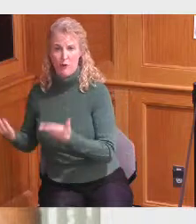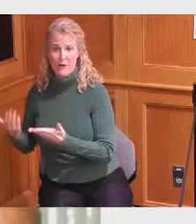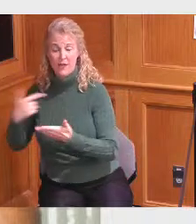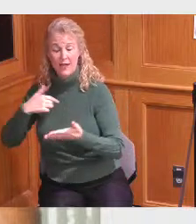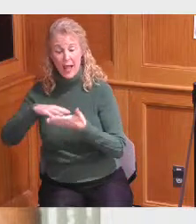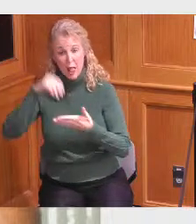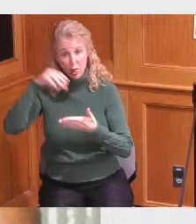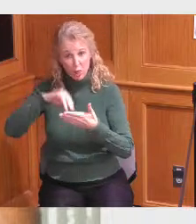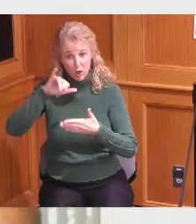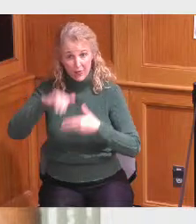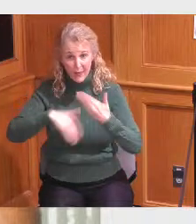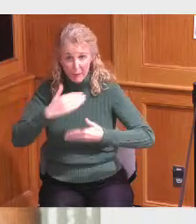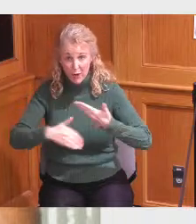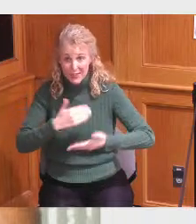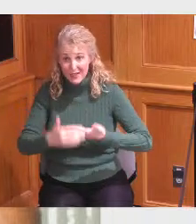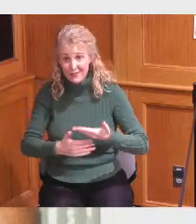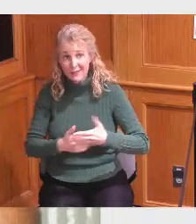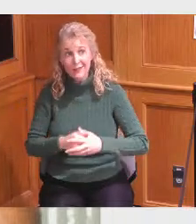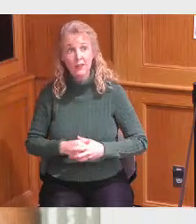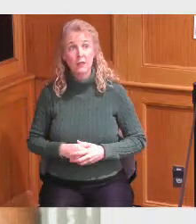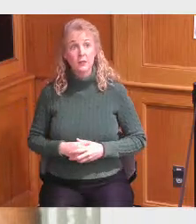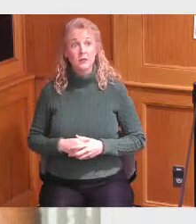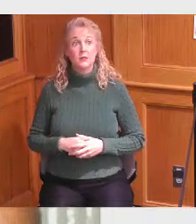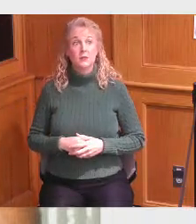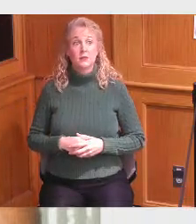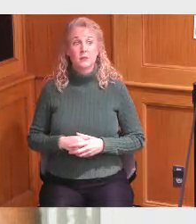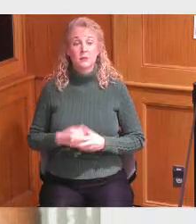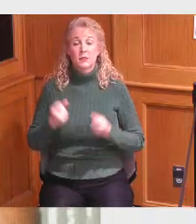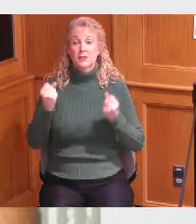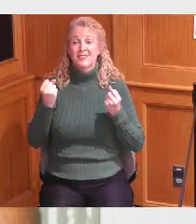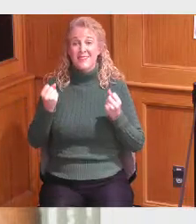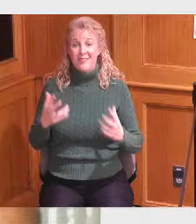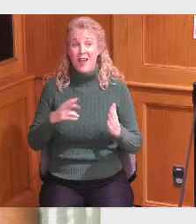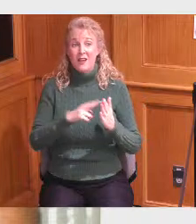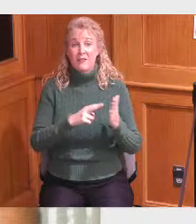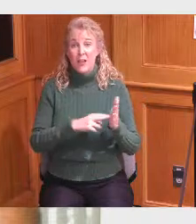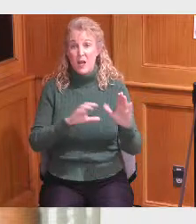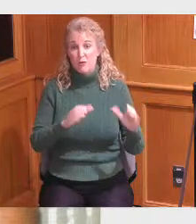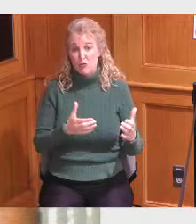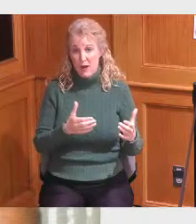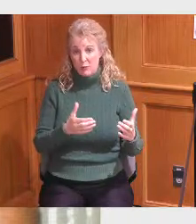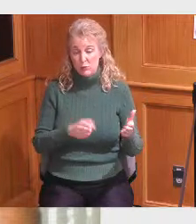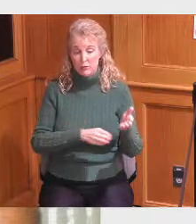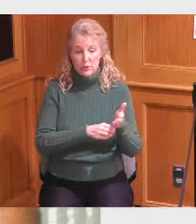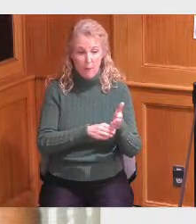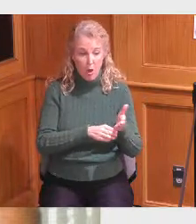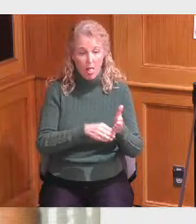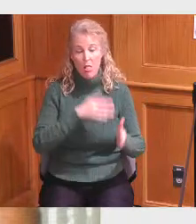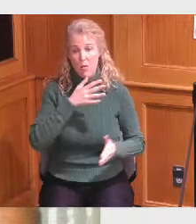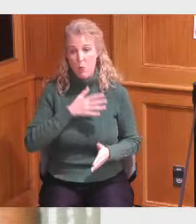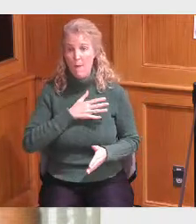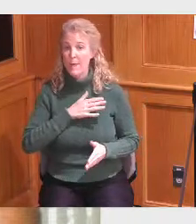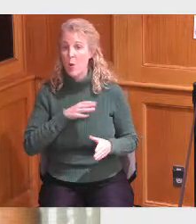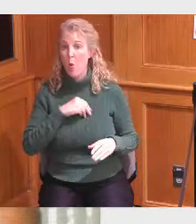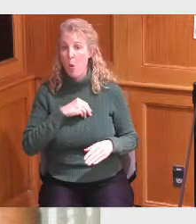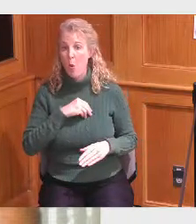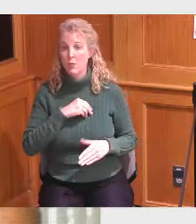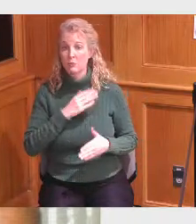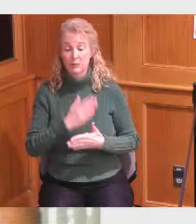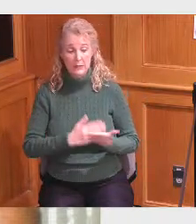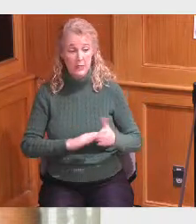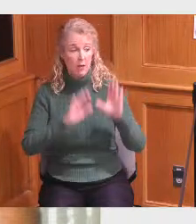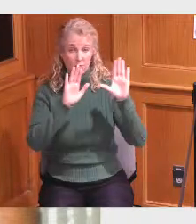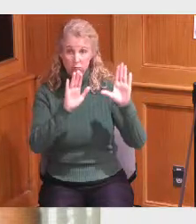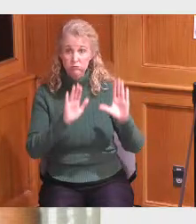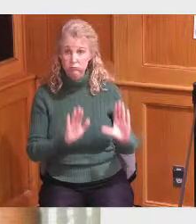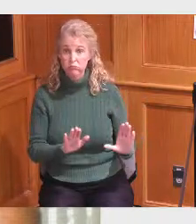learned is that there's a lot of contractors, small minority and women-owned businesses. There are some that are doing very